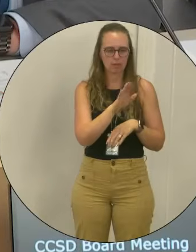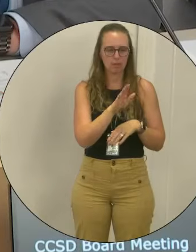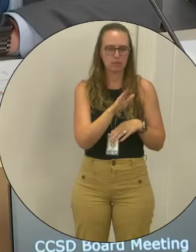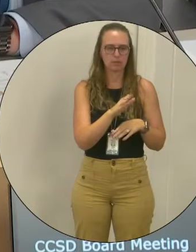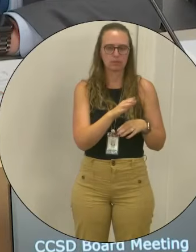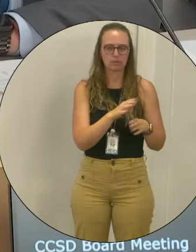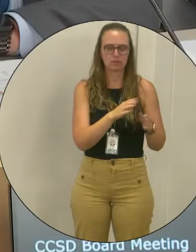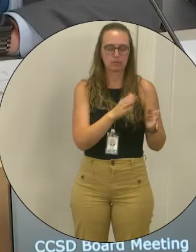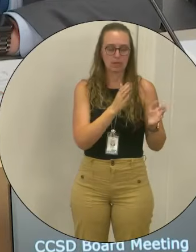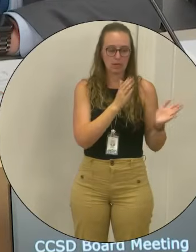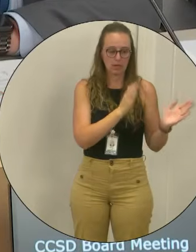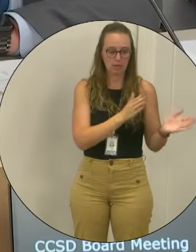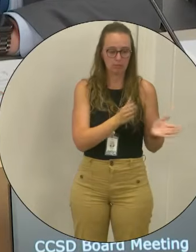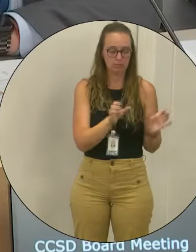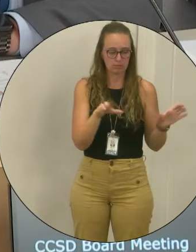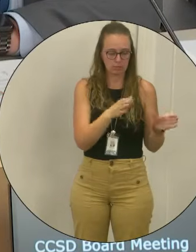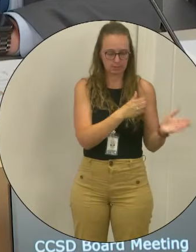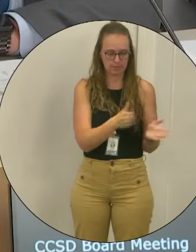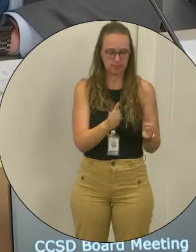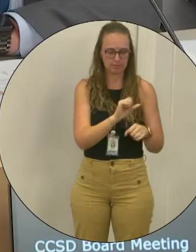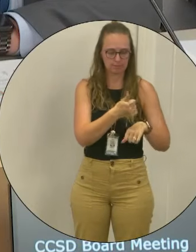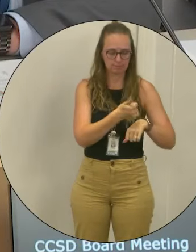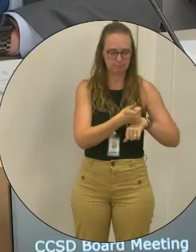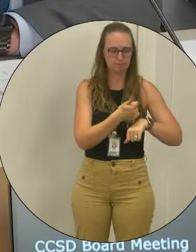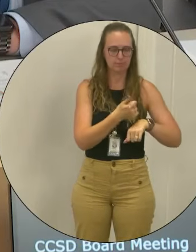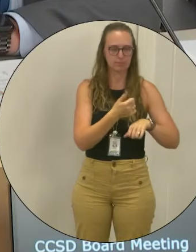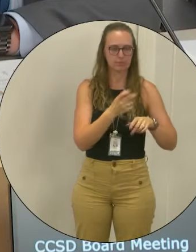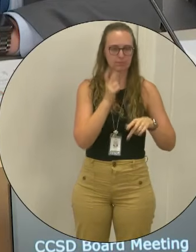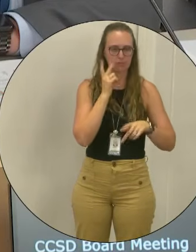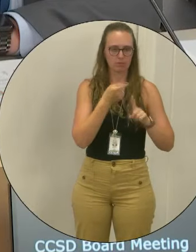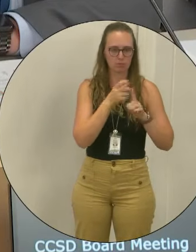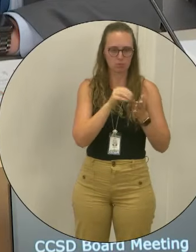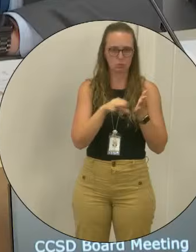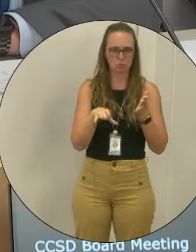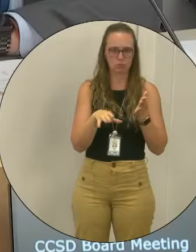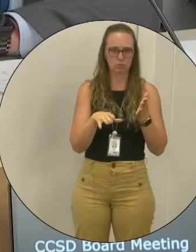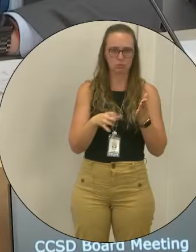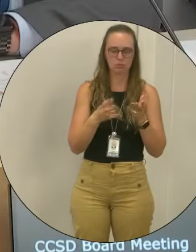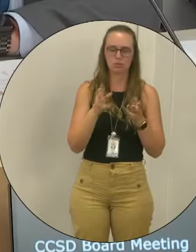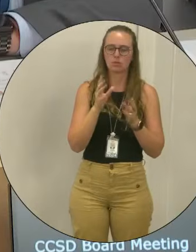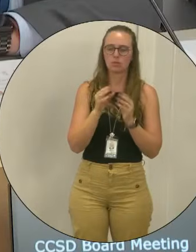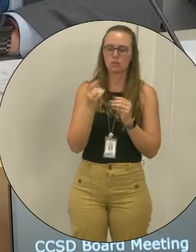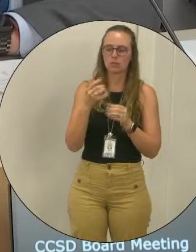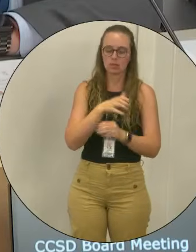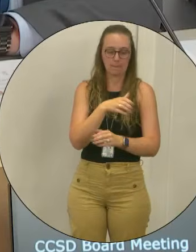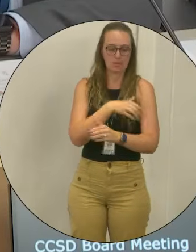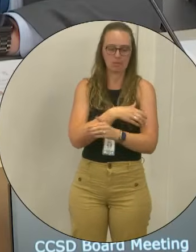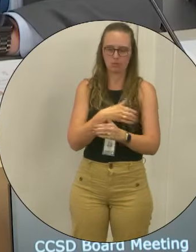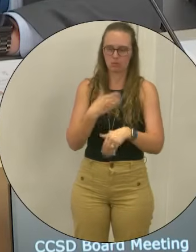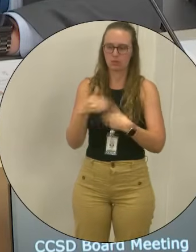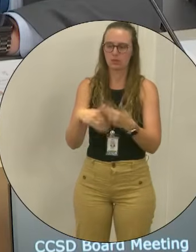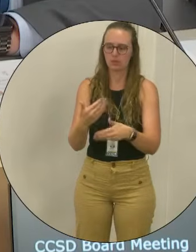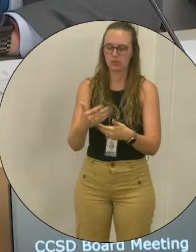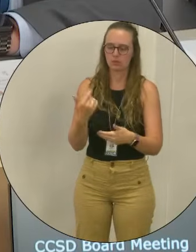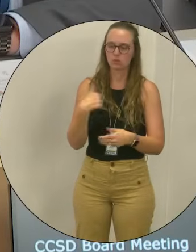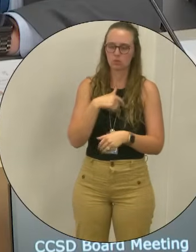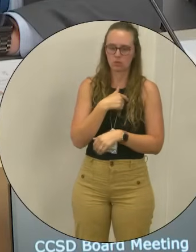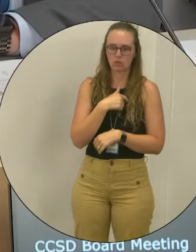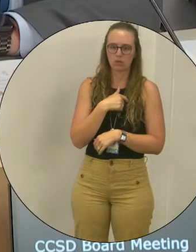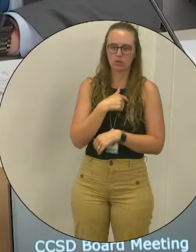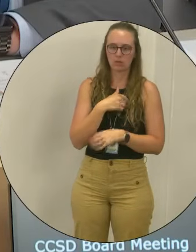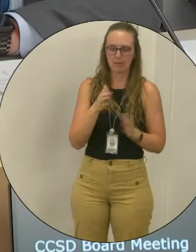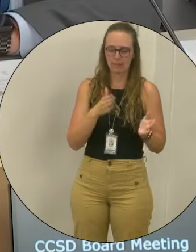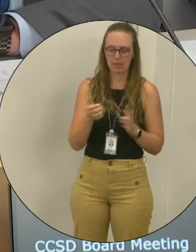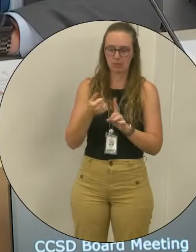and next steps we need to do based on the information that we receive from the students at the town hall. So it's a powerful process, and we are planning